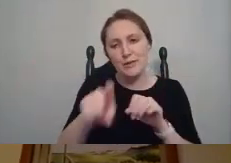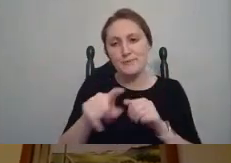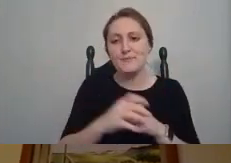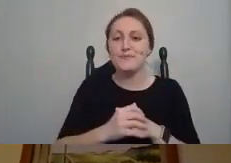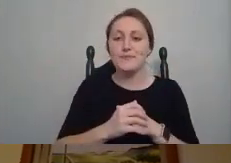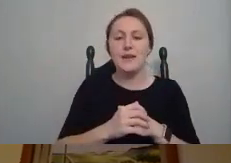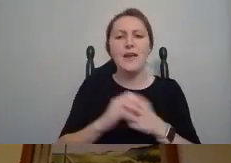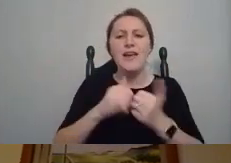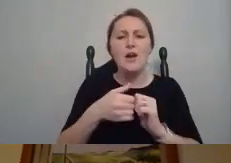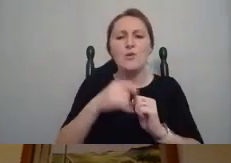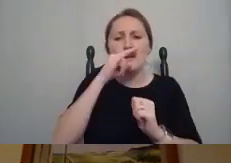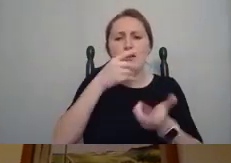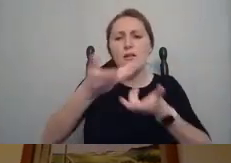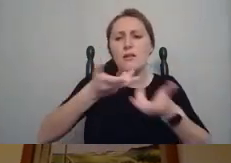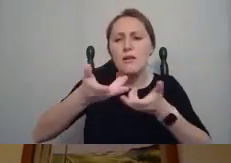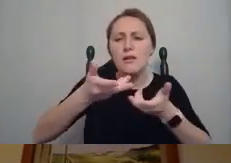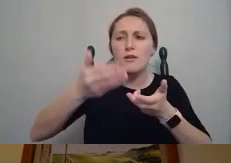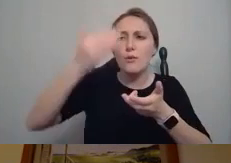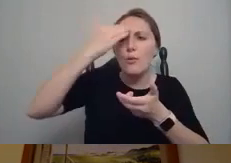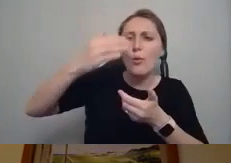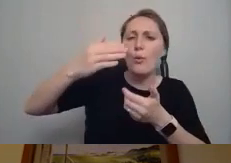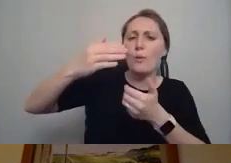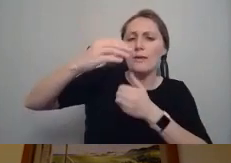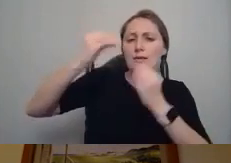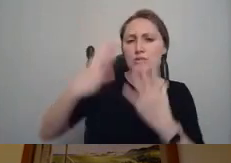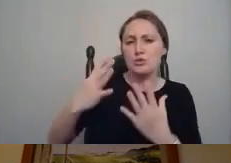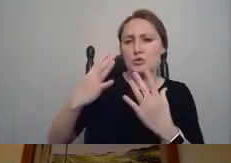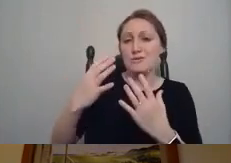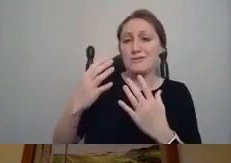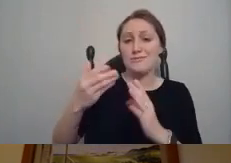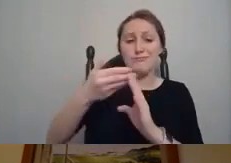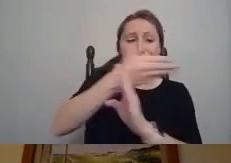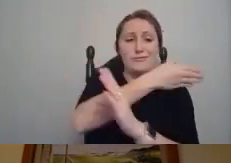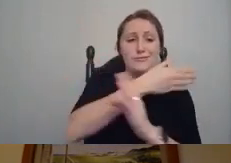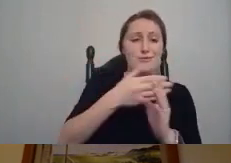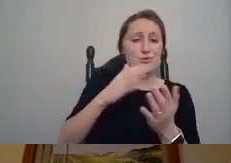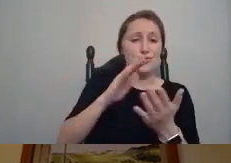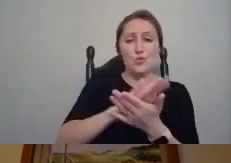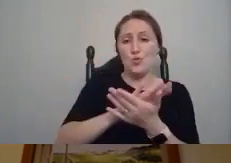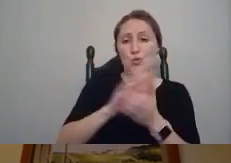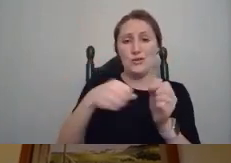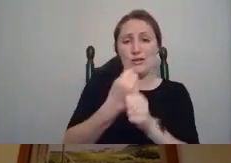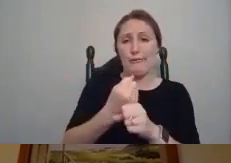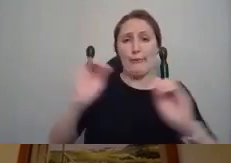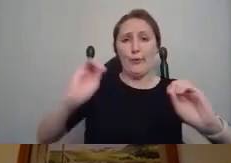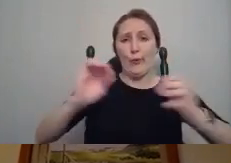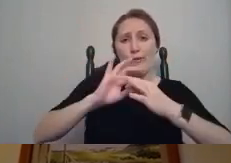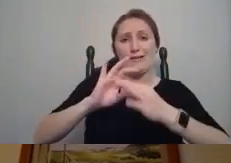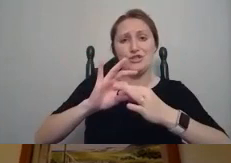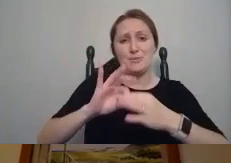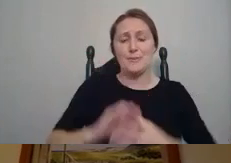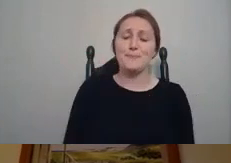their teachers as we won't have an existing relationship with them prior to the start of the school year? Yeah, that's a really good